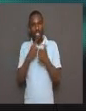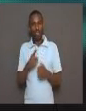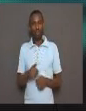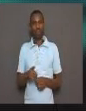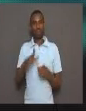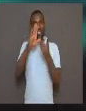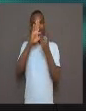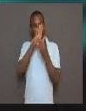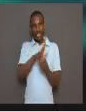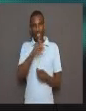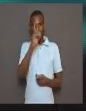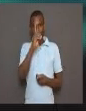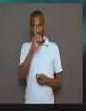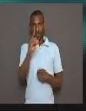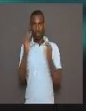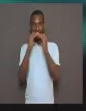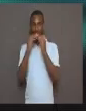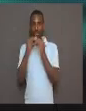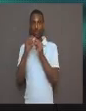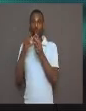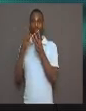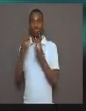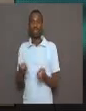mass divided by volume.